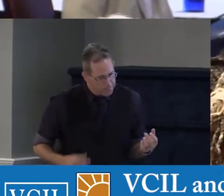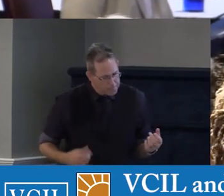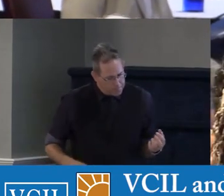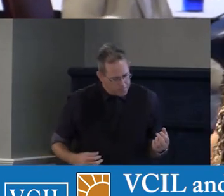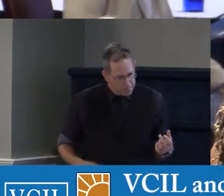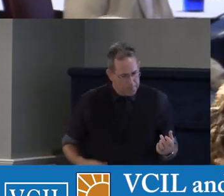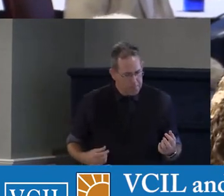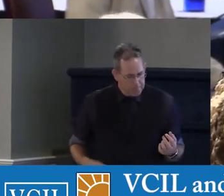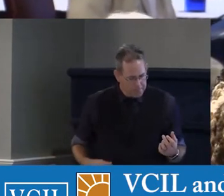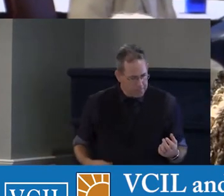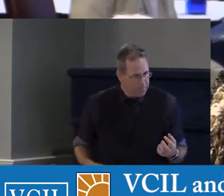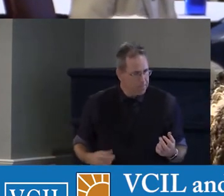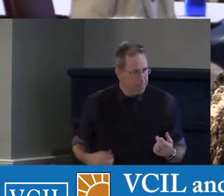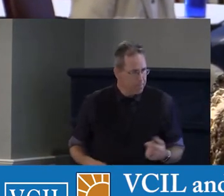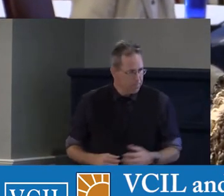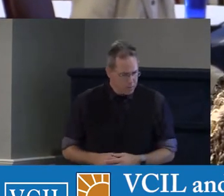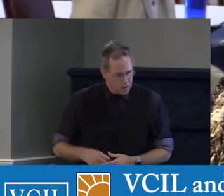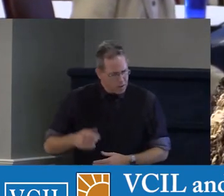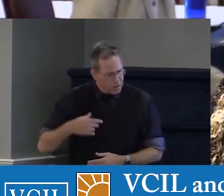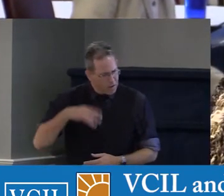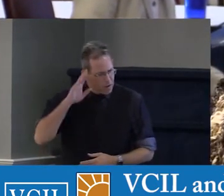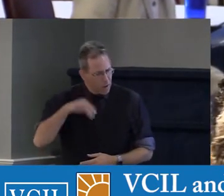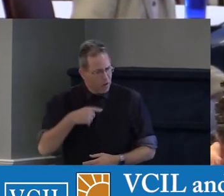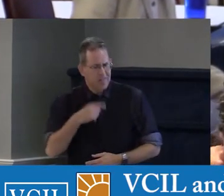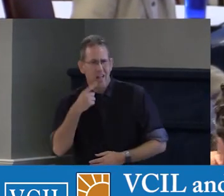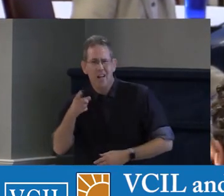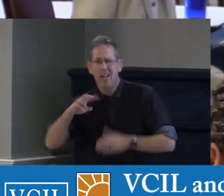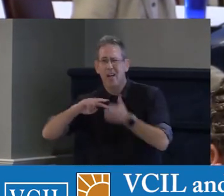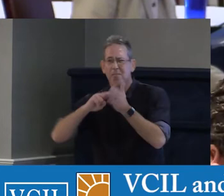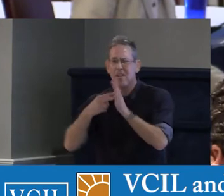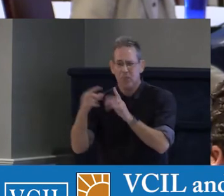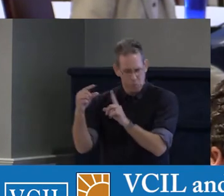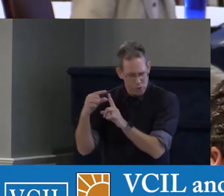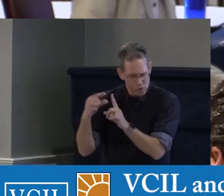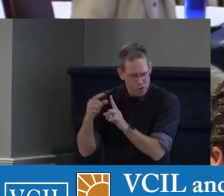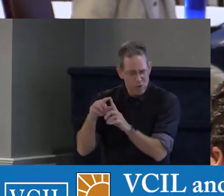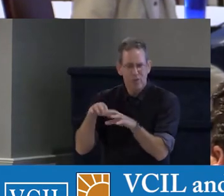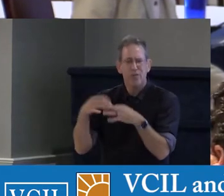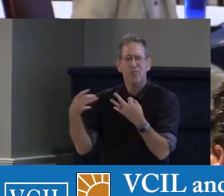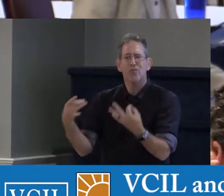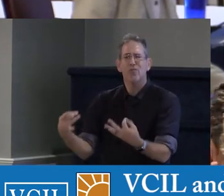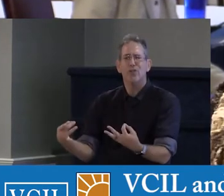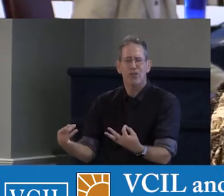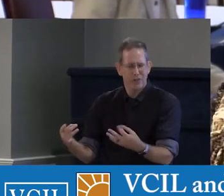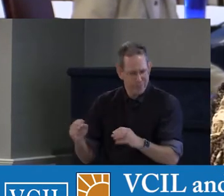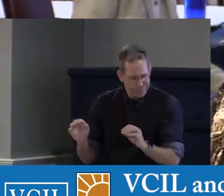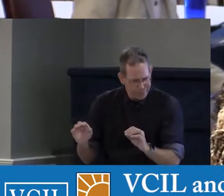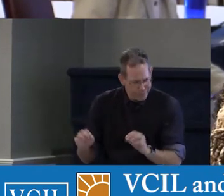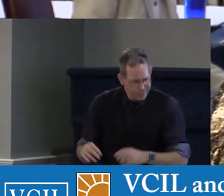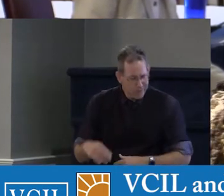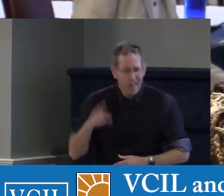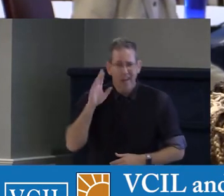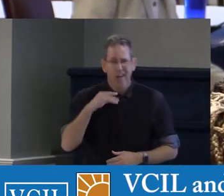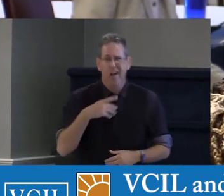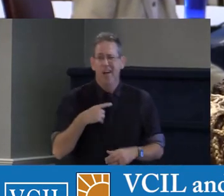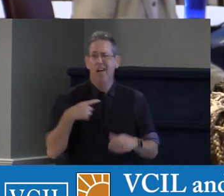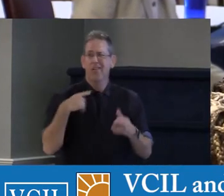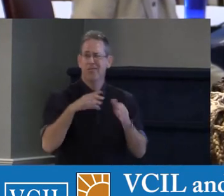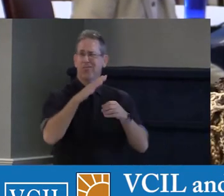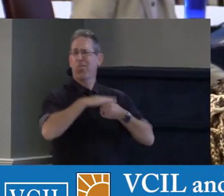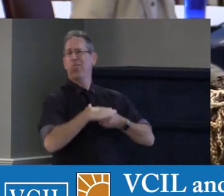I could tell the meaning of a word like serene. I got some O grades when I